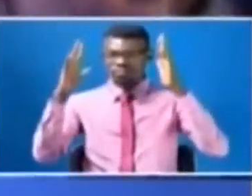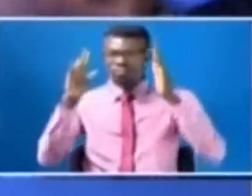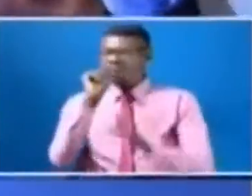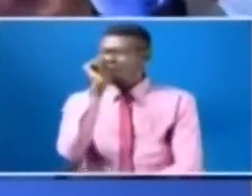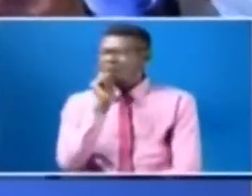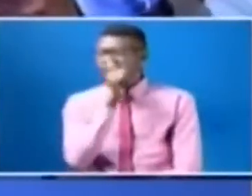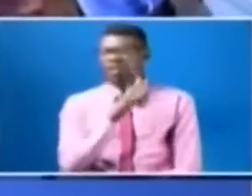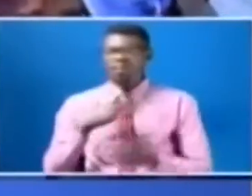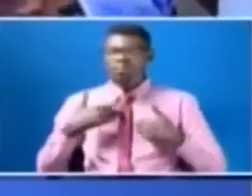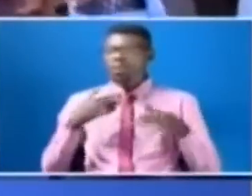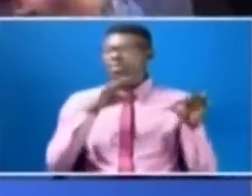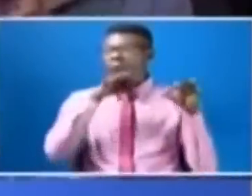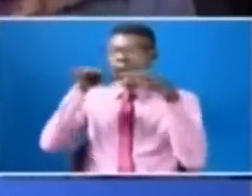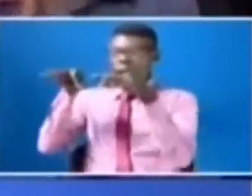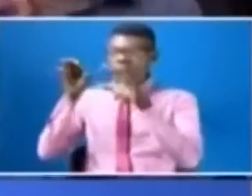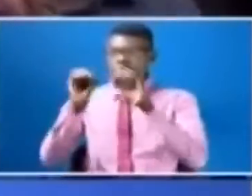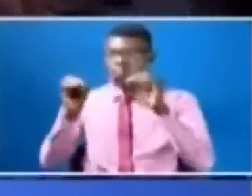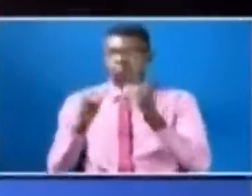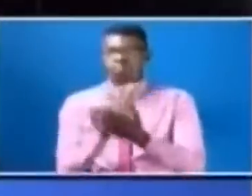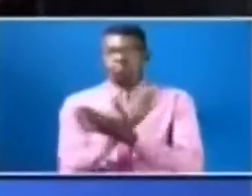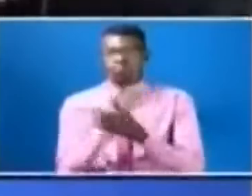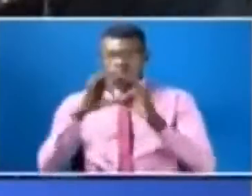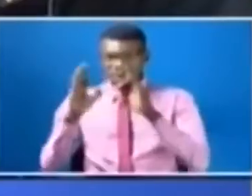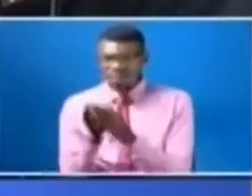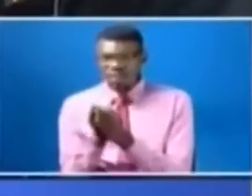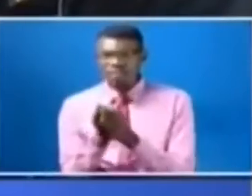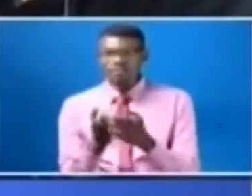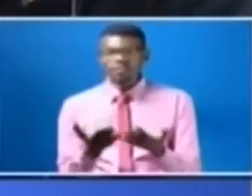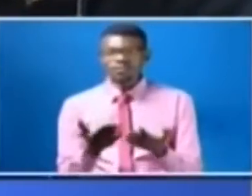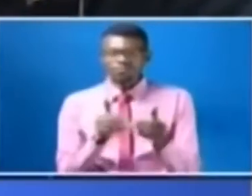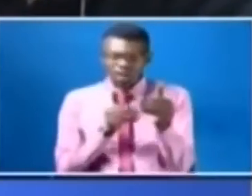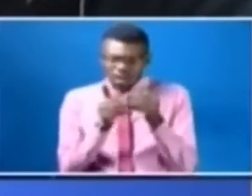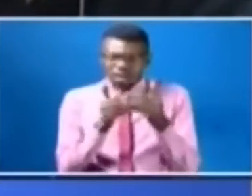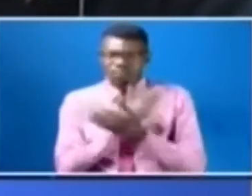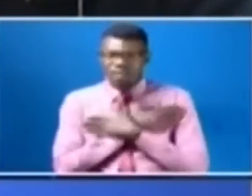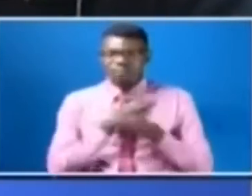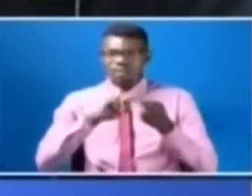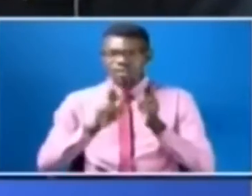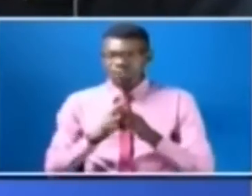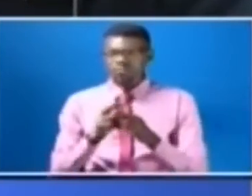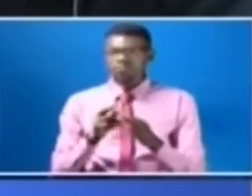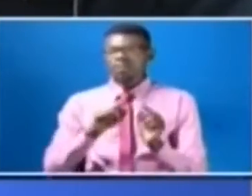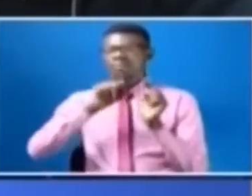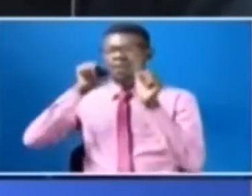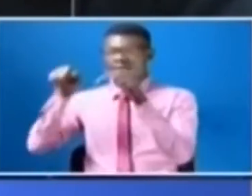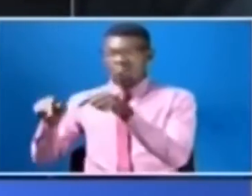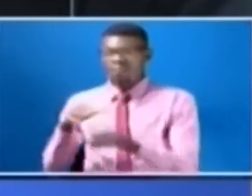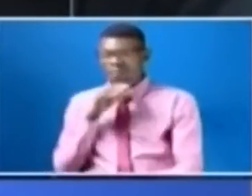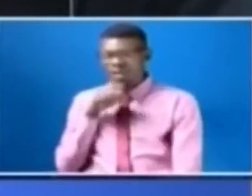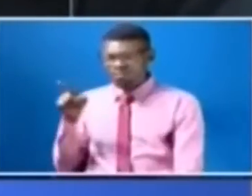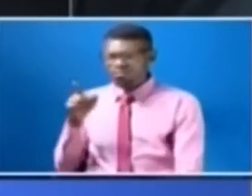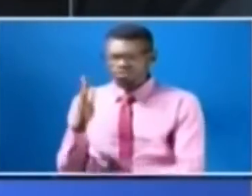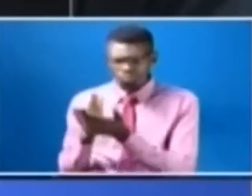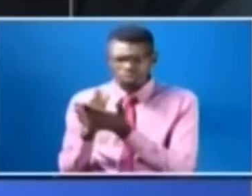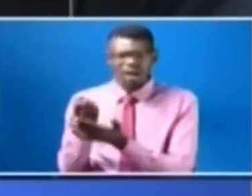eye. Only family, close friends and relatives will have access to the final send-off of a man said to have a deep